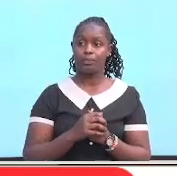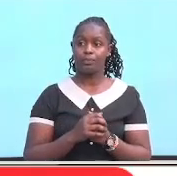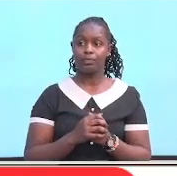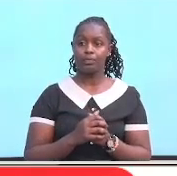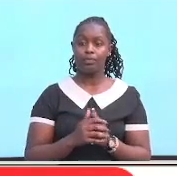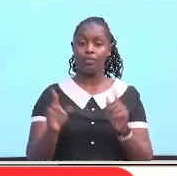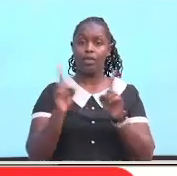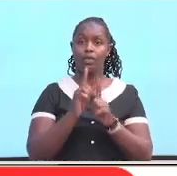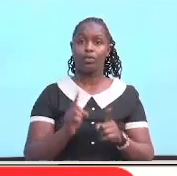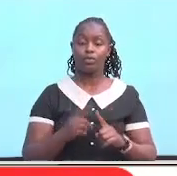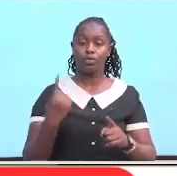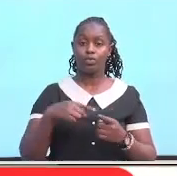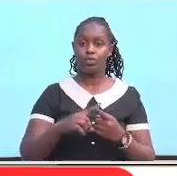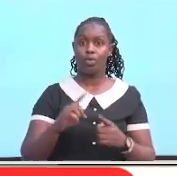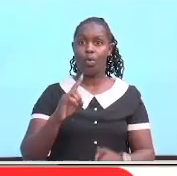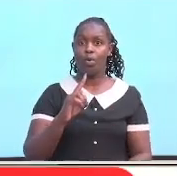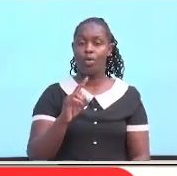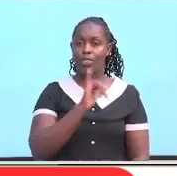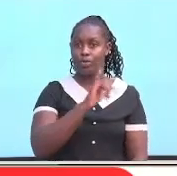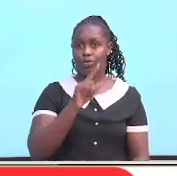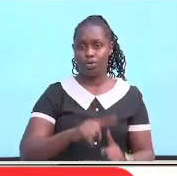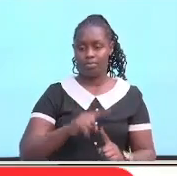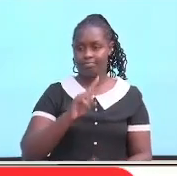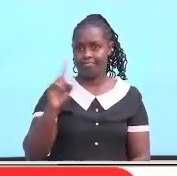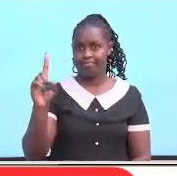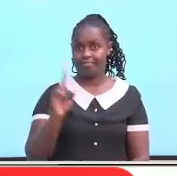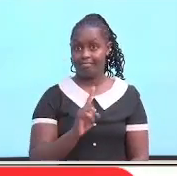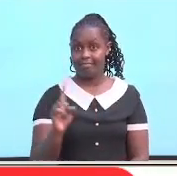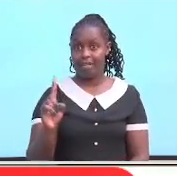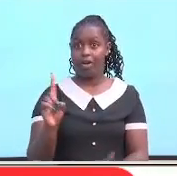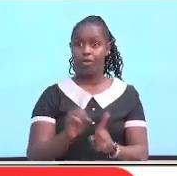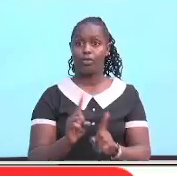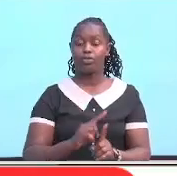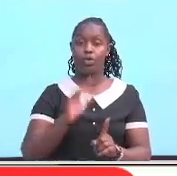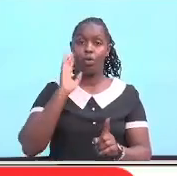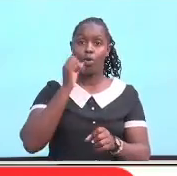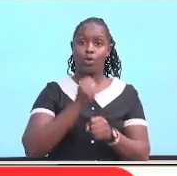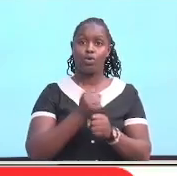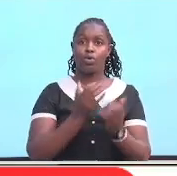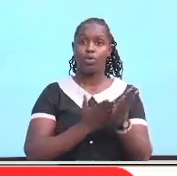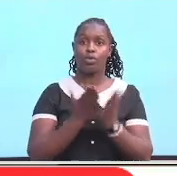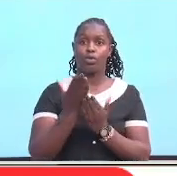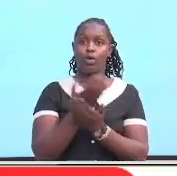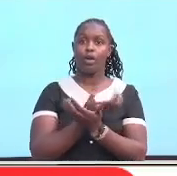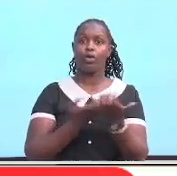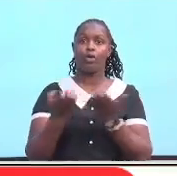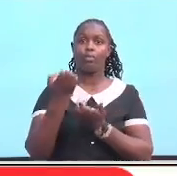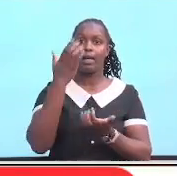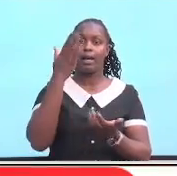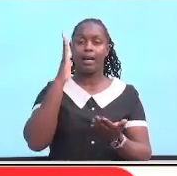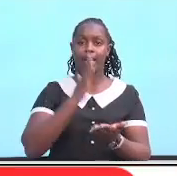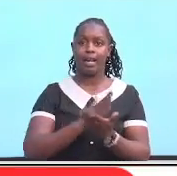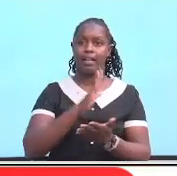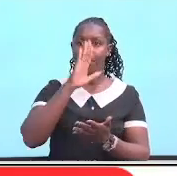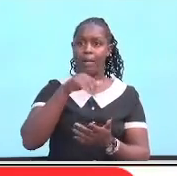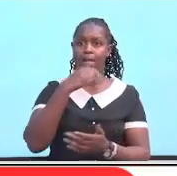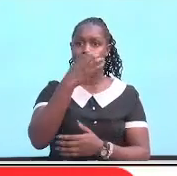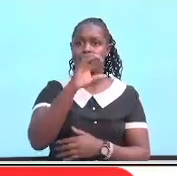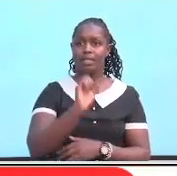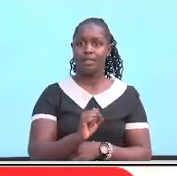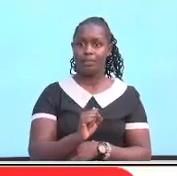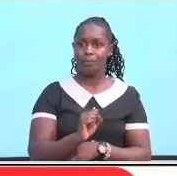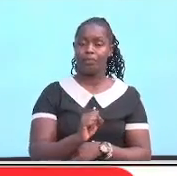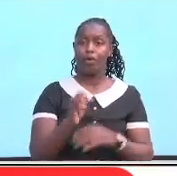including commuter. However, we've been taken through the economic realities by the CS. State